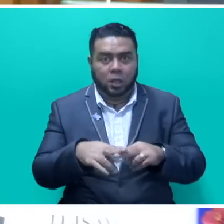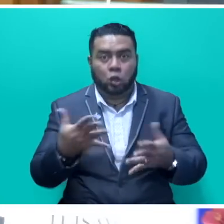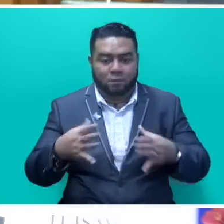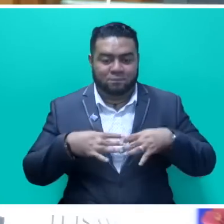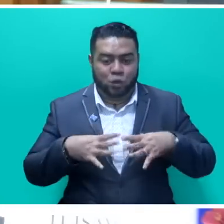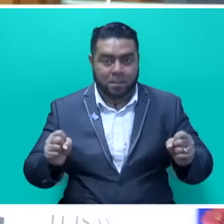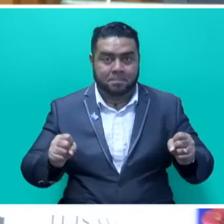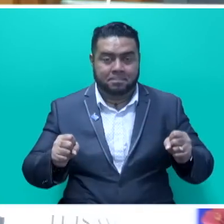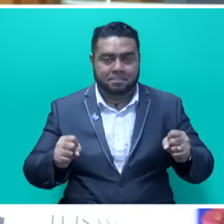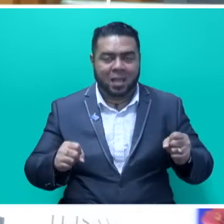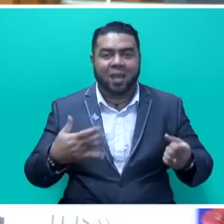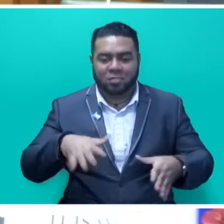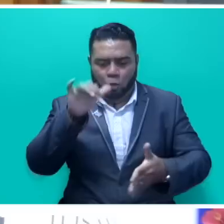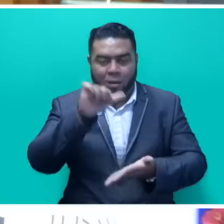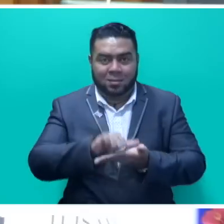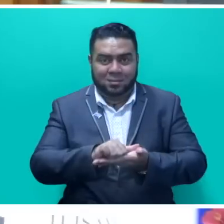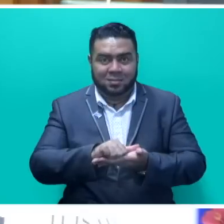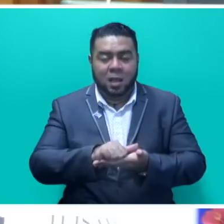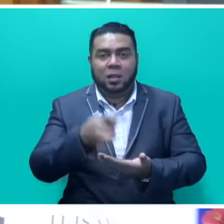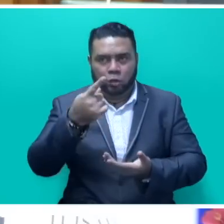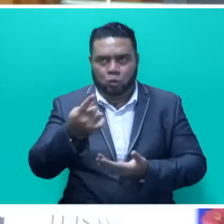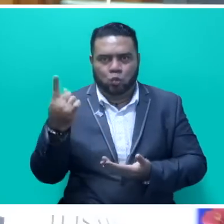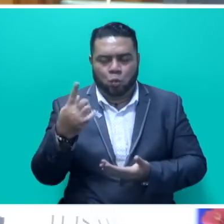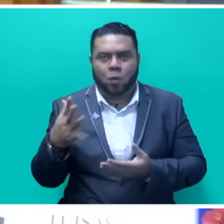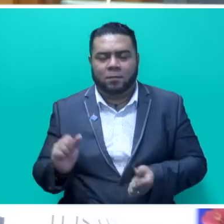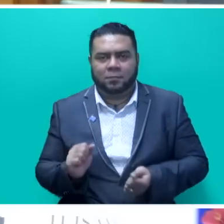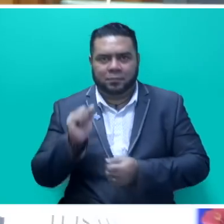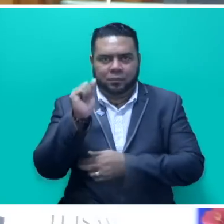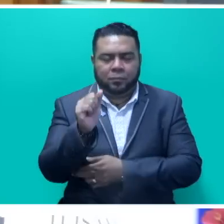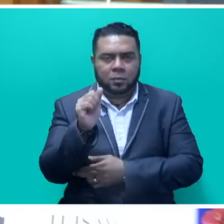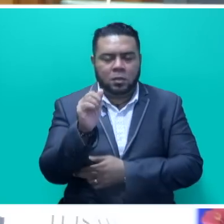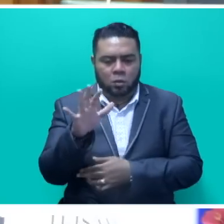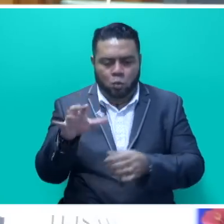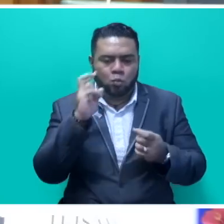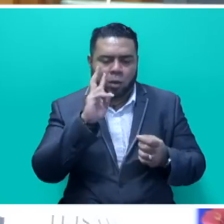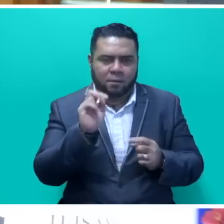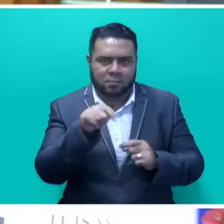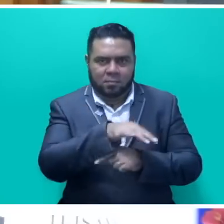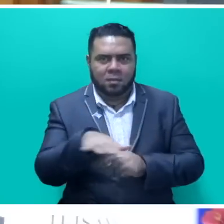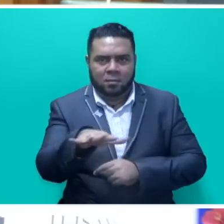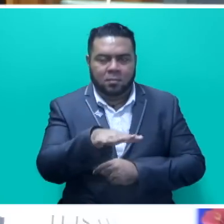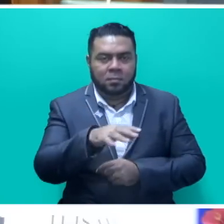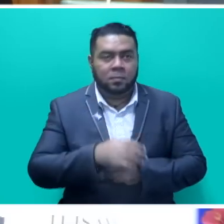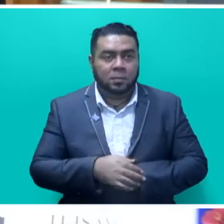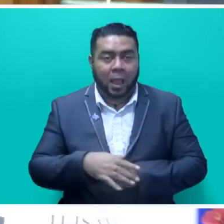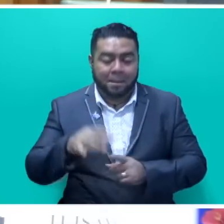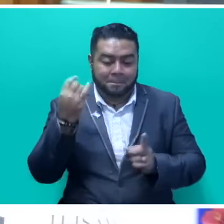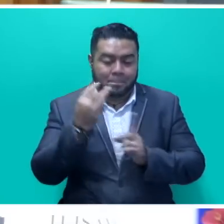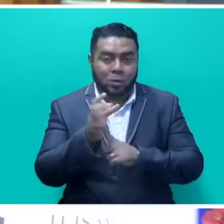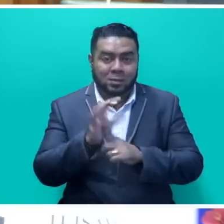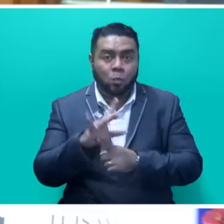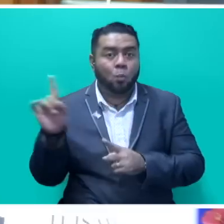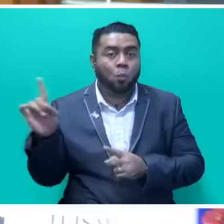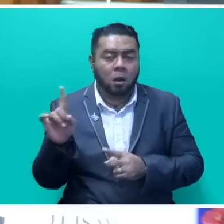freedoms and their rights that you ultimately are the steward of. And most importantly,